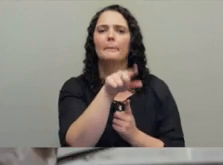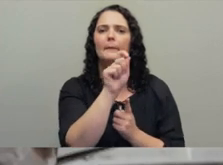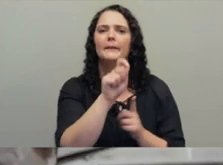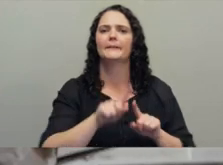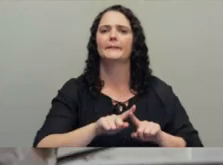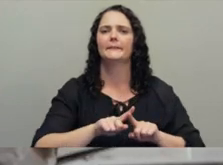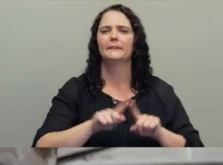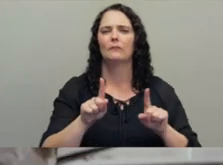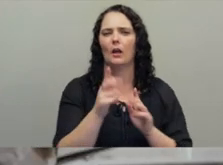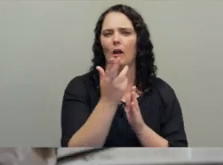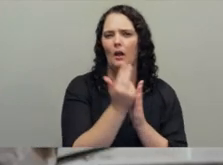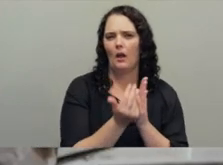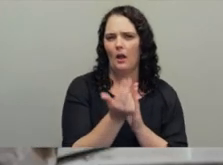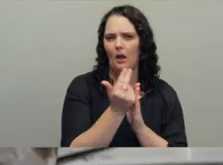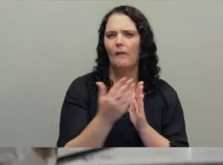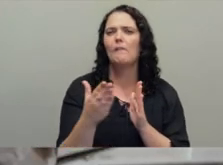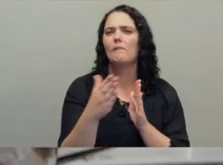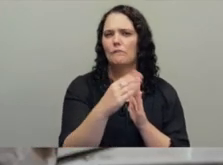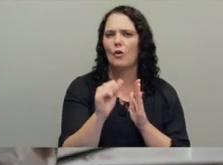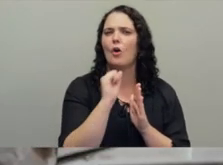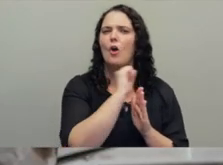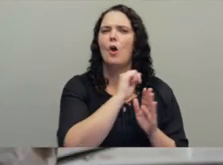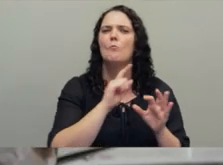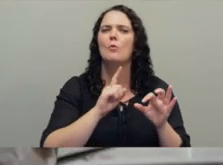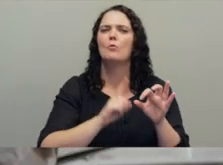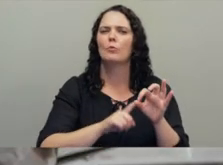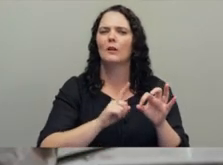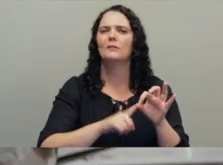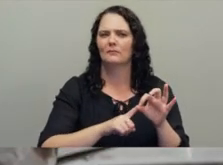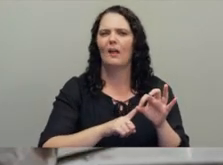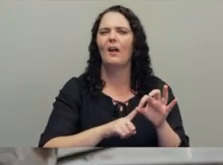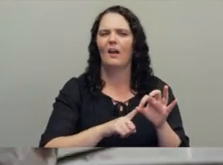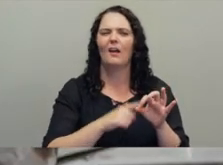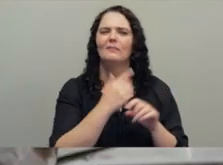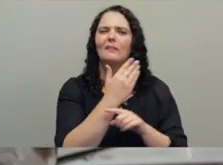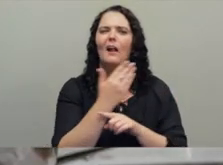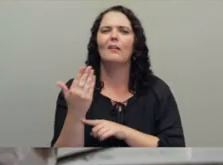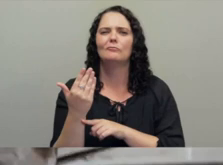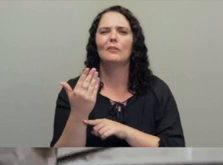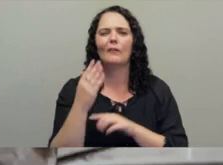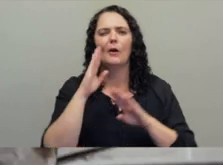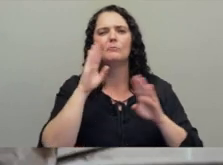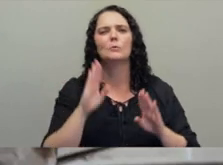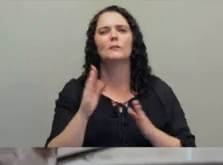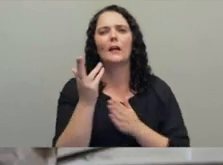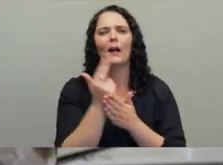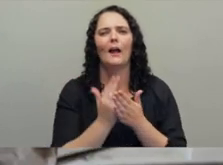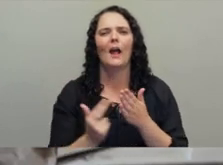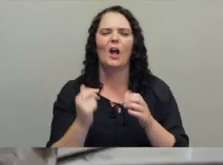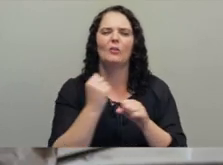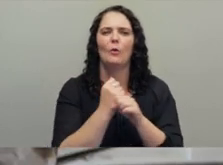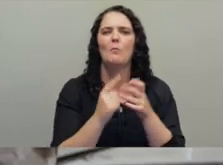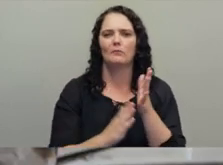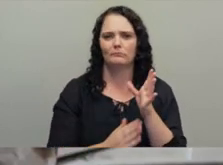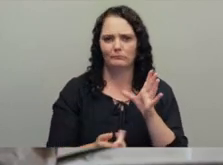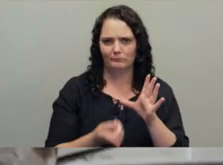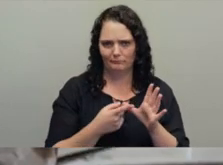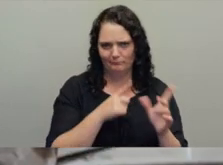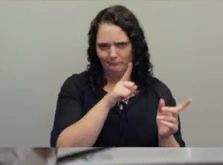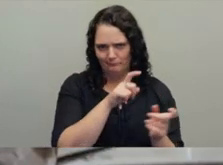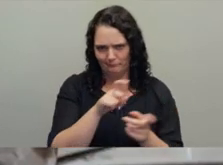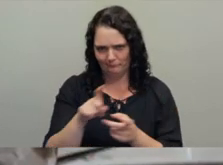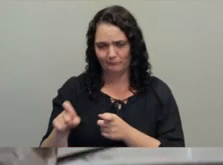Art Gallery or Gallery of Modern Art collection that we're going to work from. And this morning, that work that we're going to do is a drawing